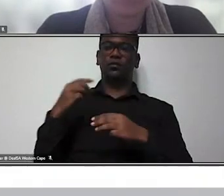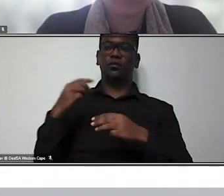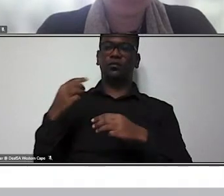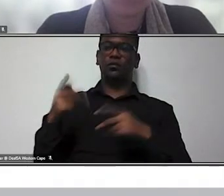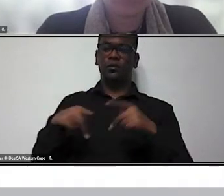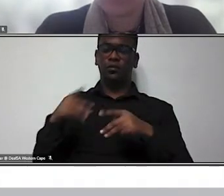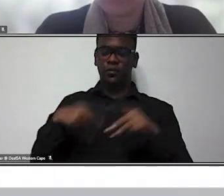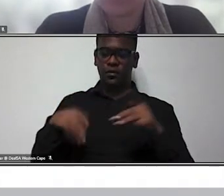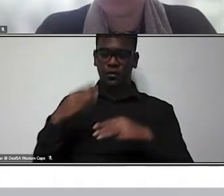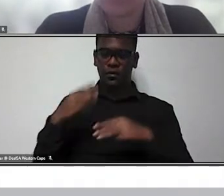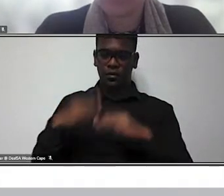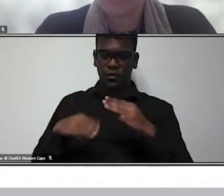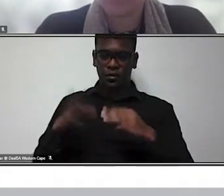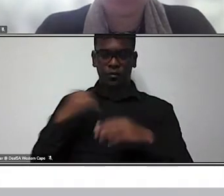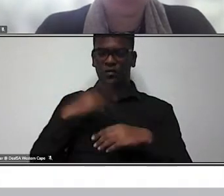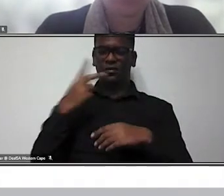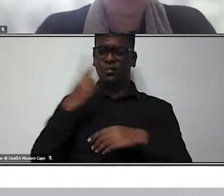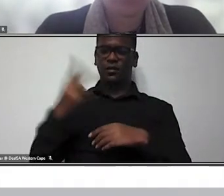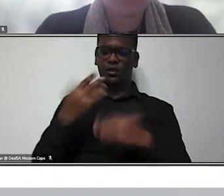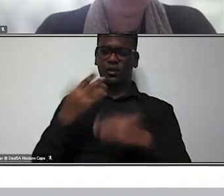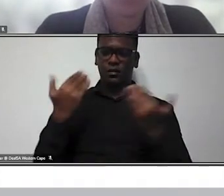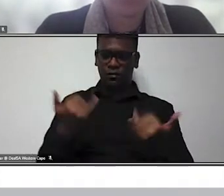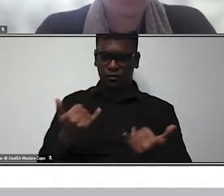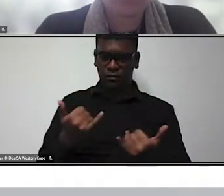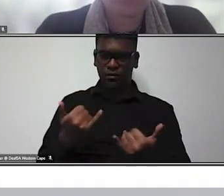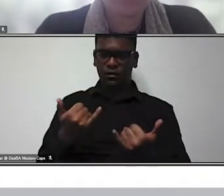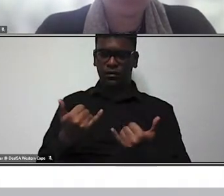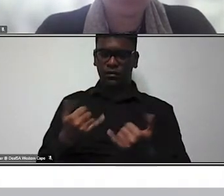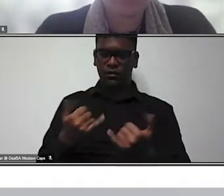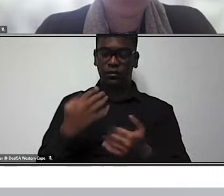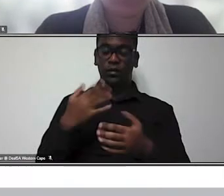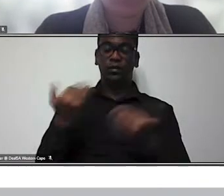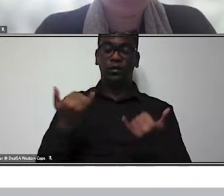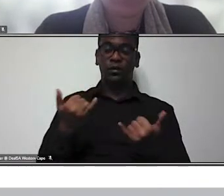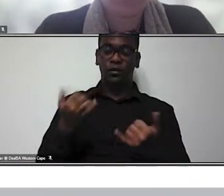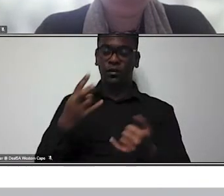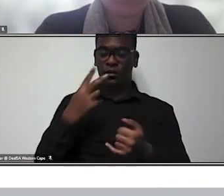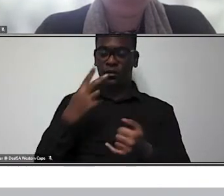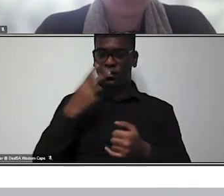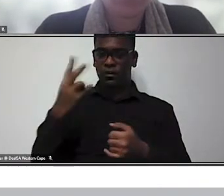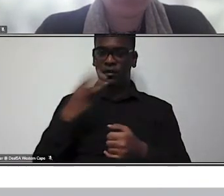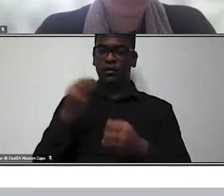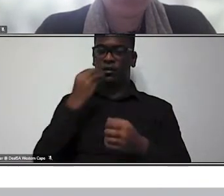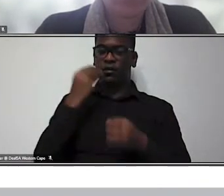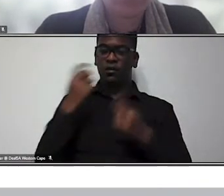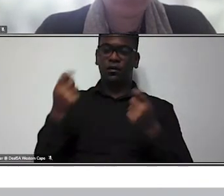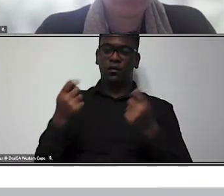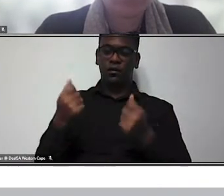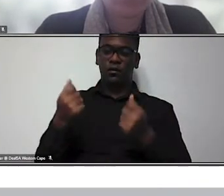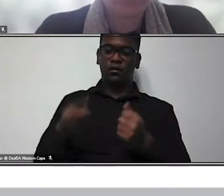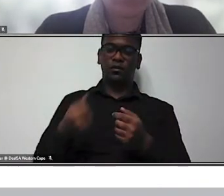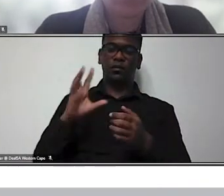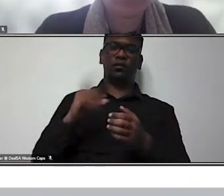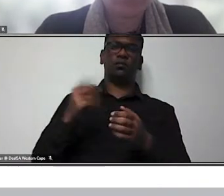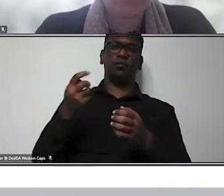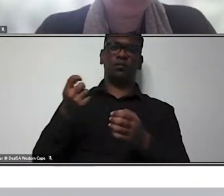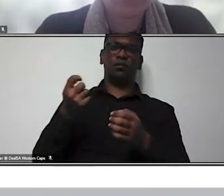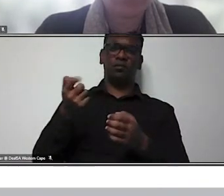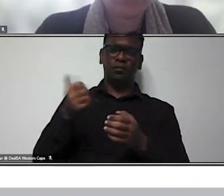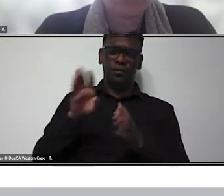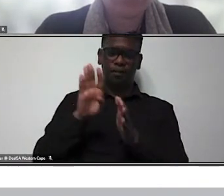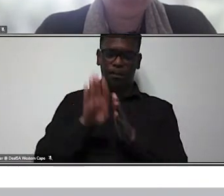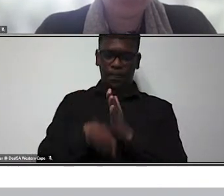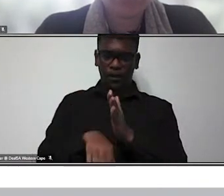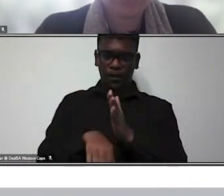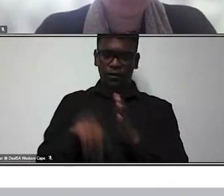not immediately see that effect. My impression is that the immediate effect might even be that food prices might drop slightly because the market is a